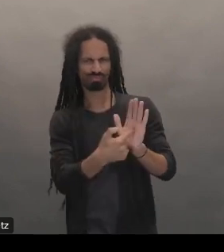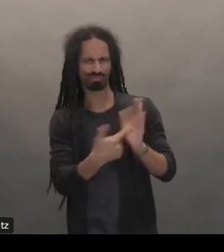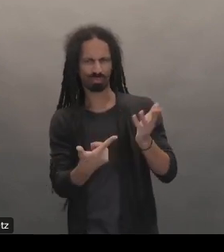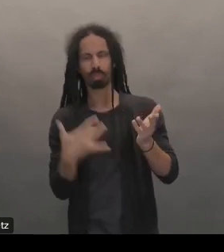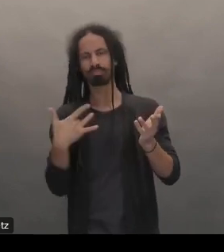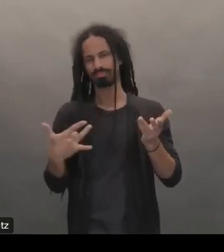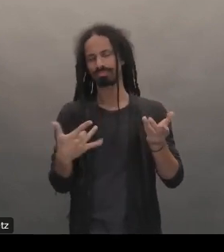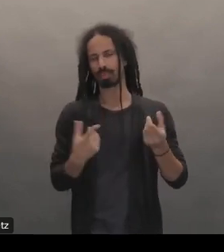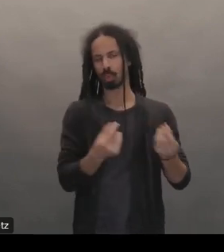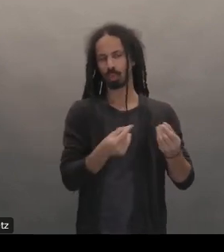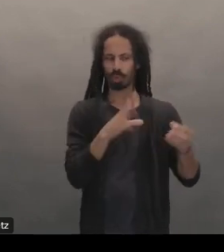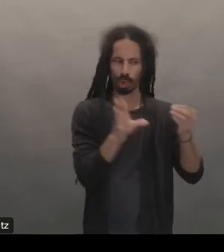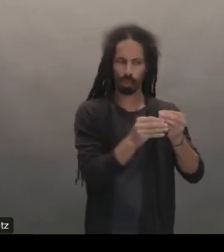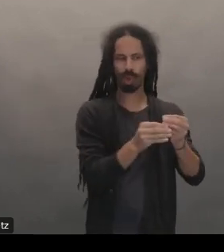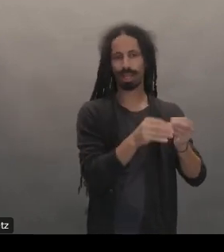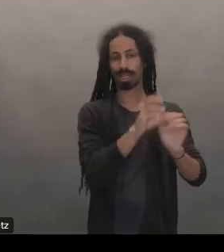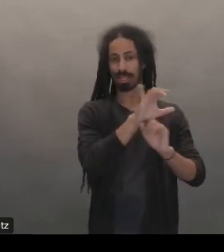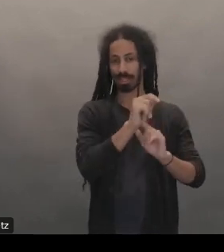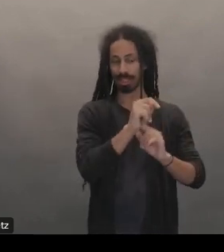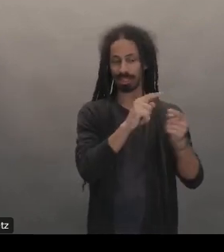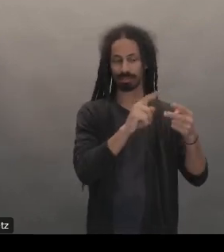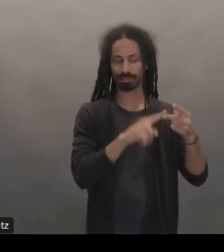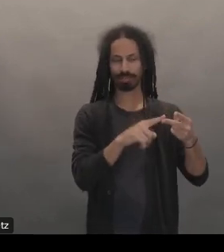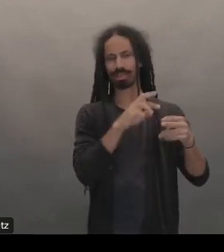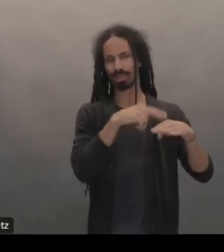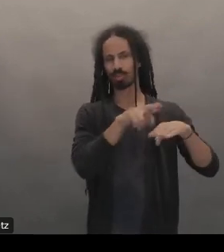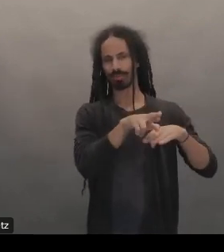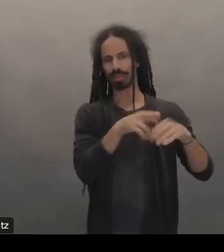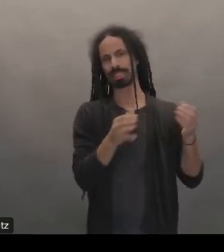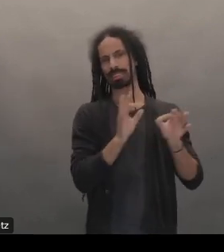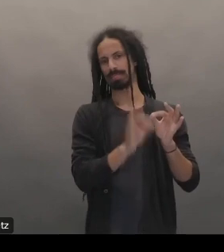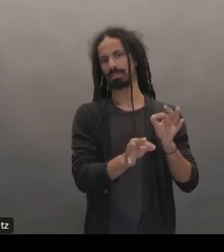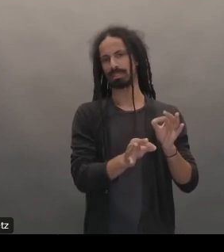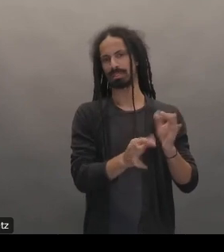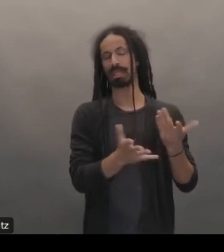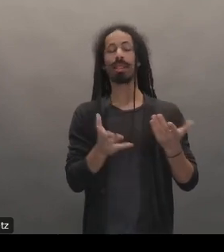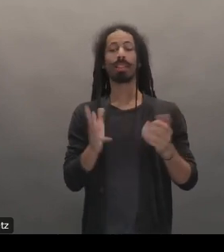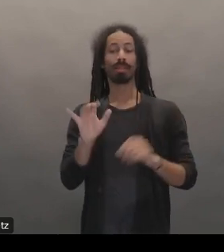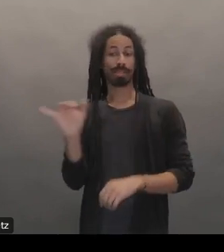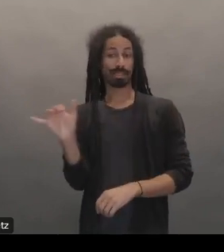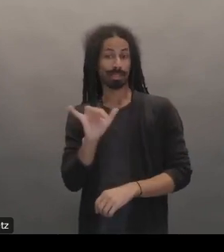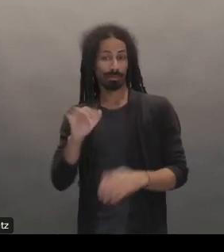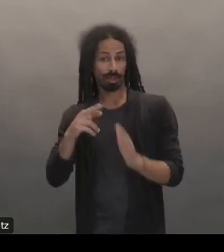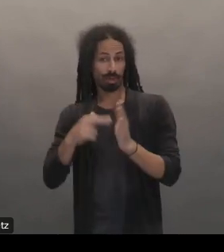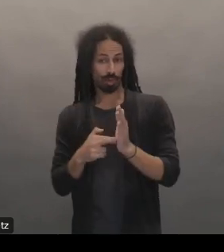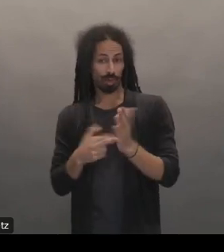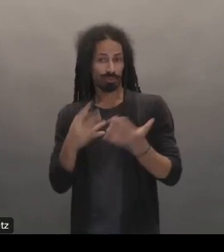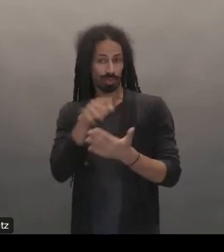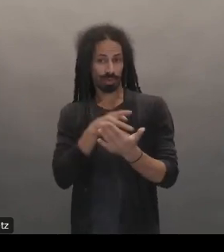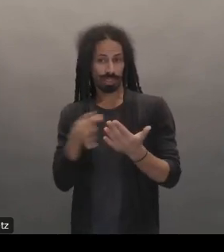citation and a reference. There are some very similar principles for when you use tables and